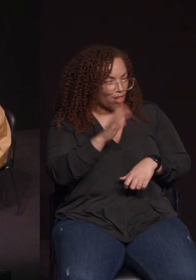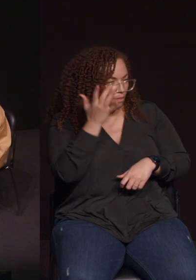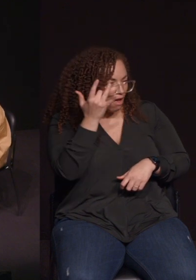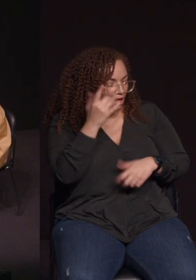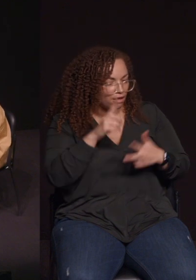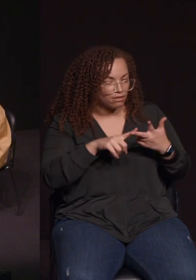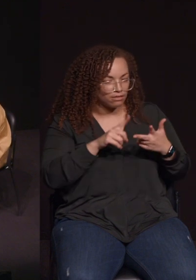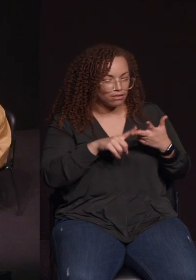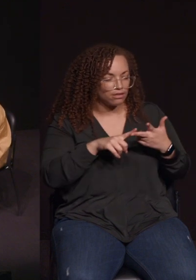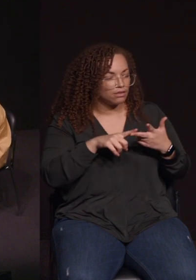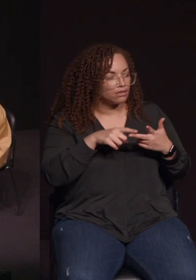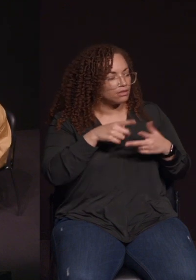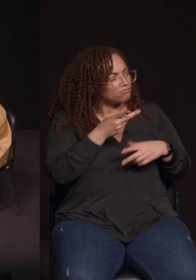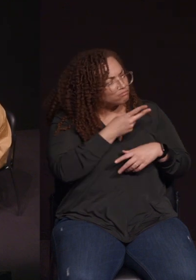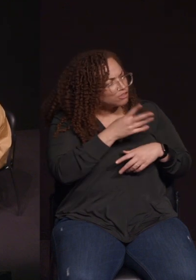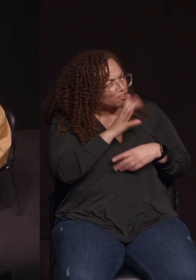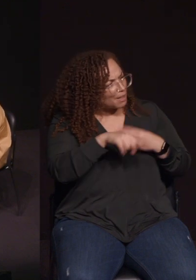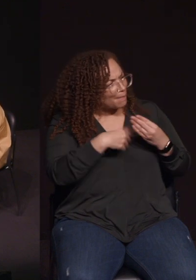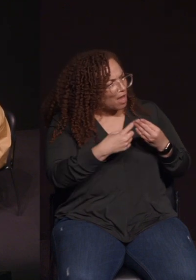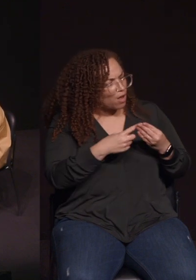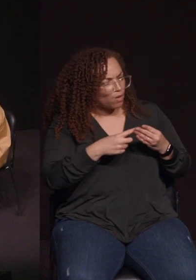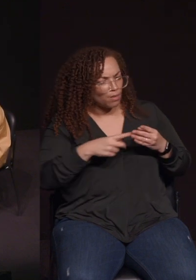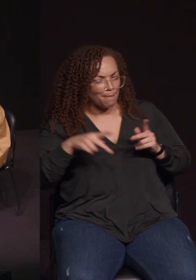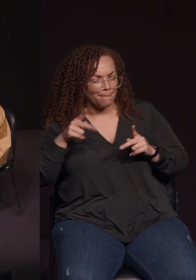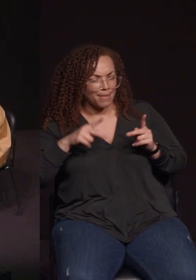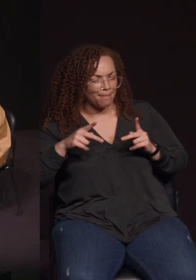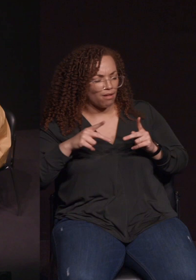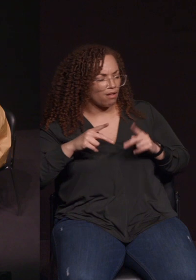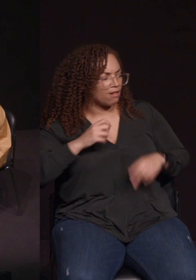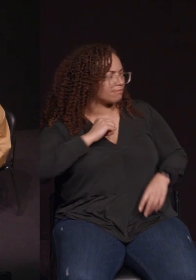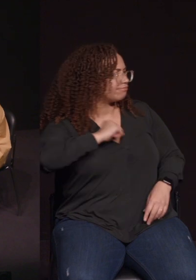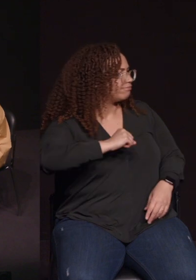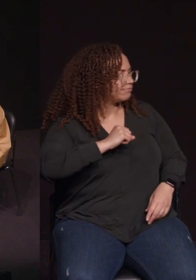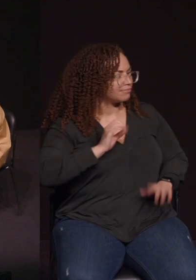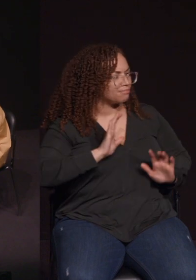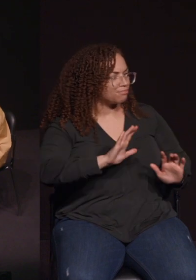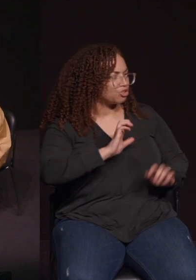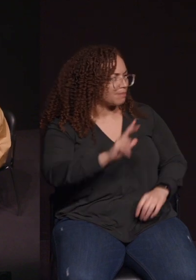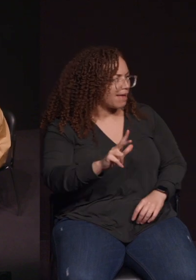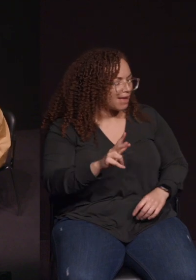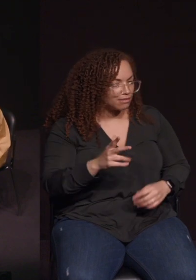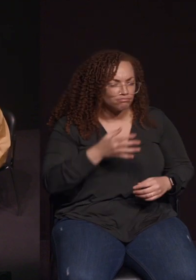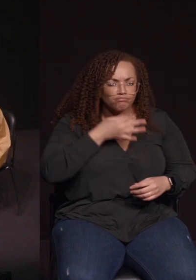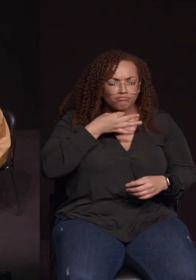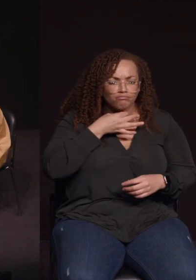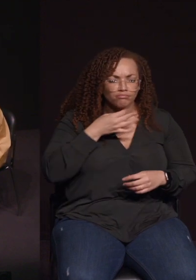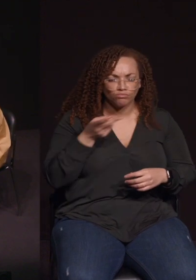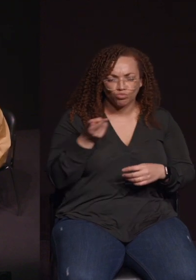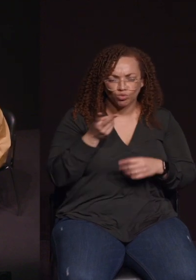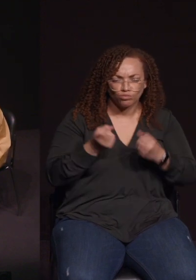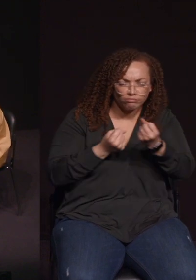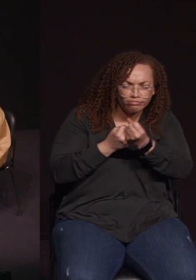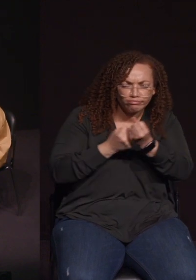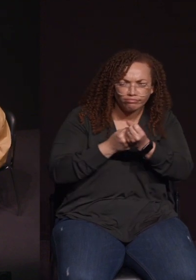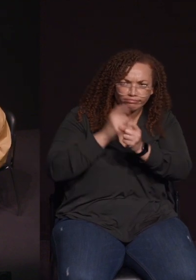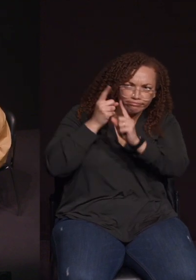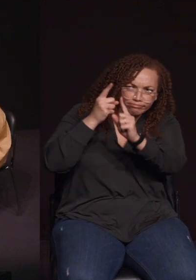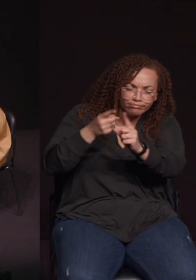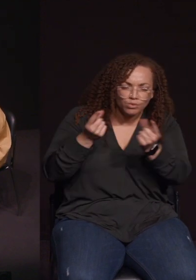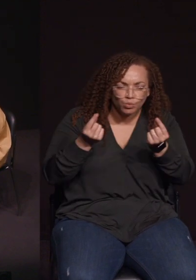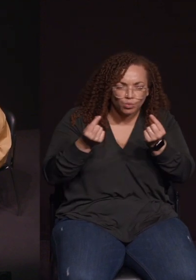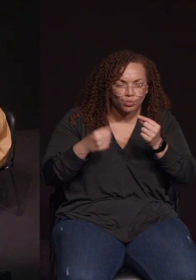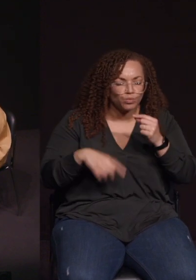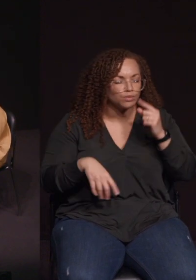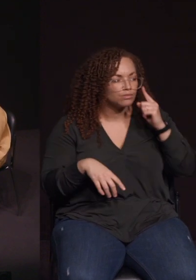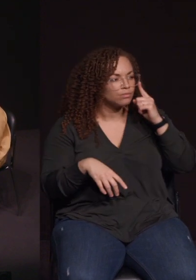but I hope y'all could talk a little bit more about what's the status of the vision and what are y'all pushing for moving forward? More